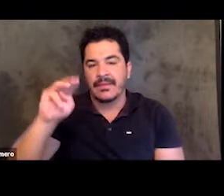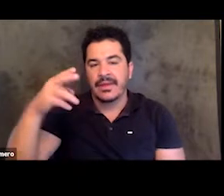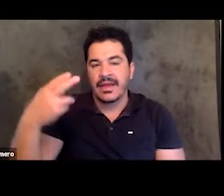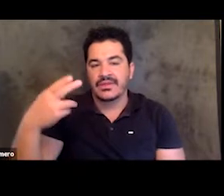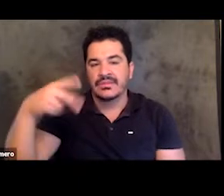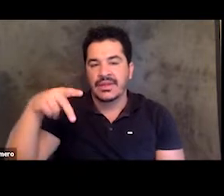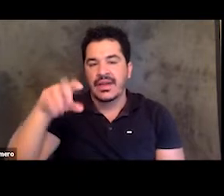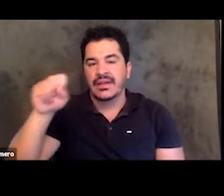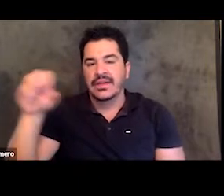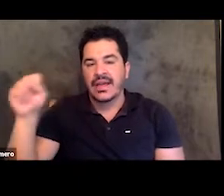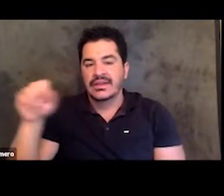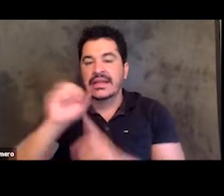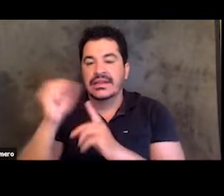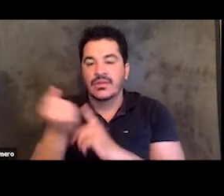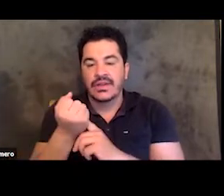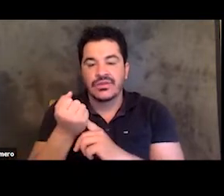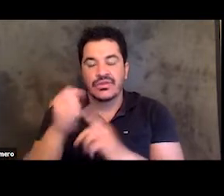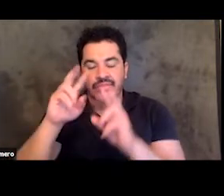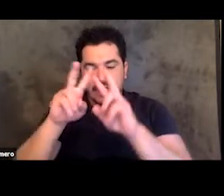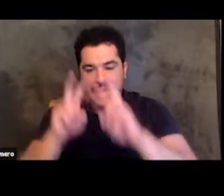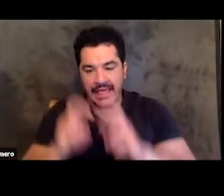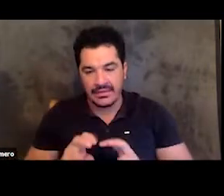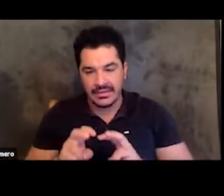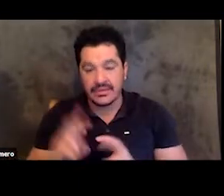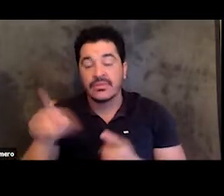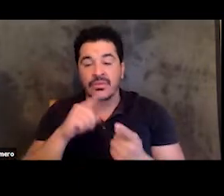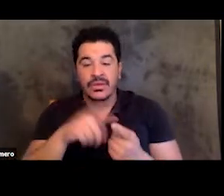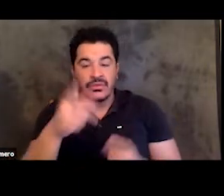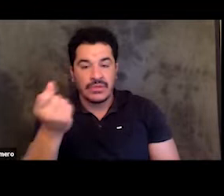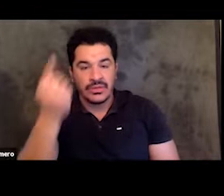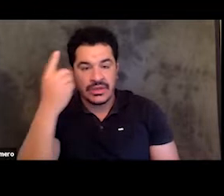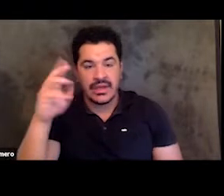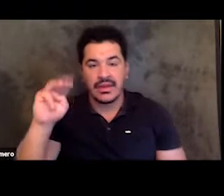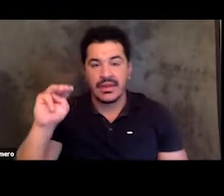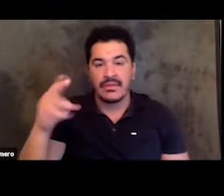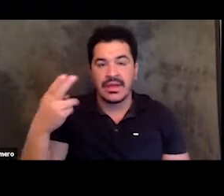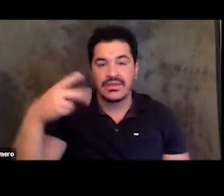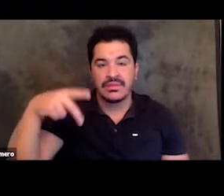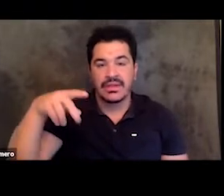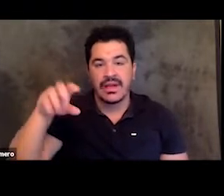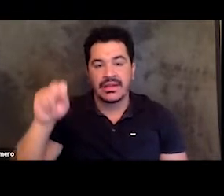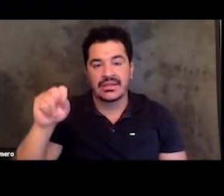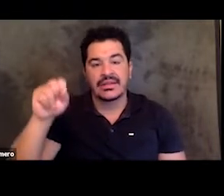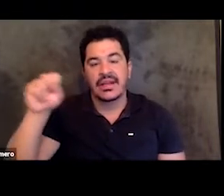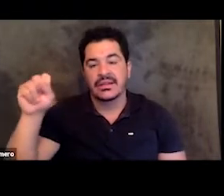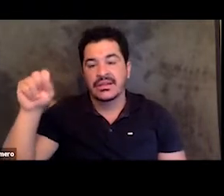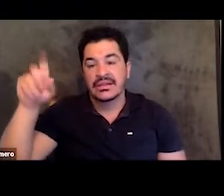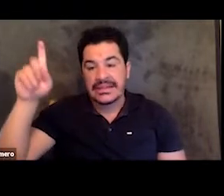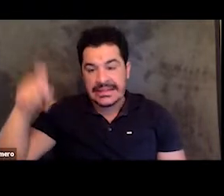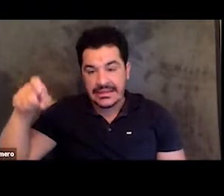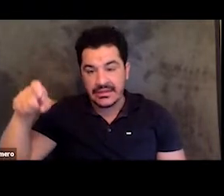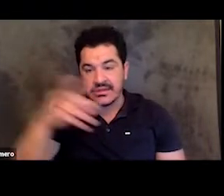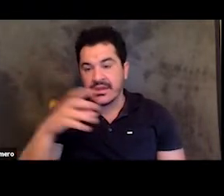analysis. Once you understand the MHPS needs and the existing capabilities, then you're